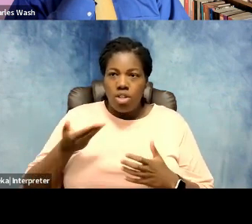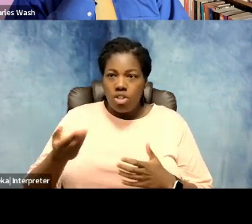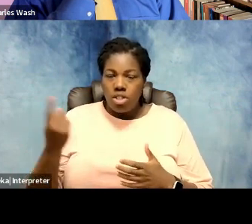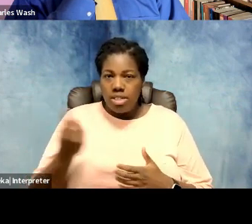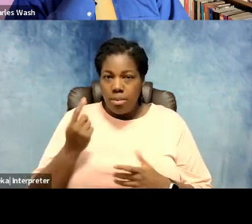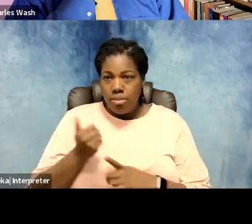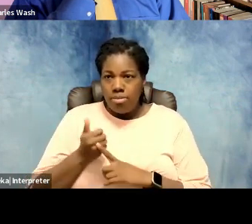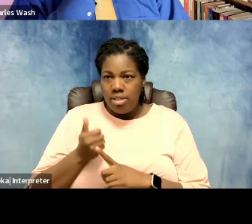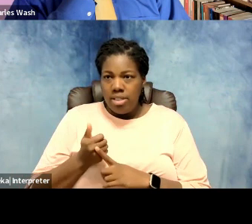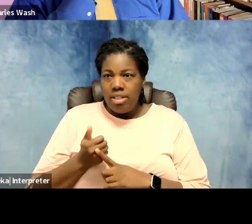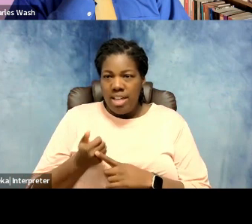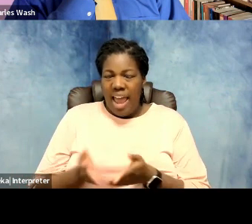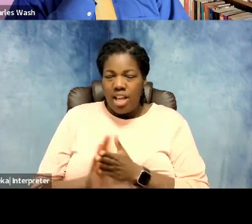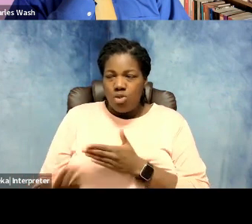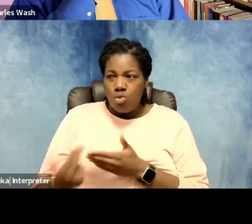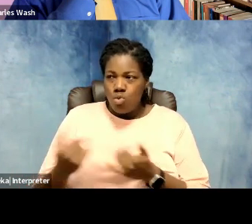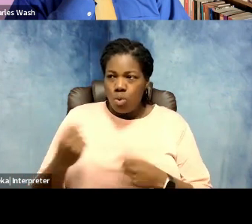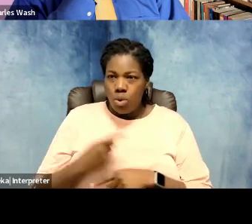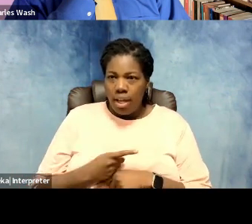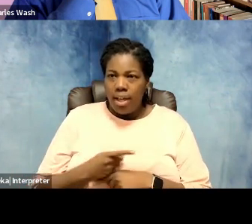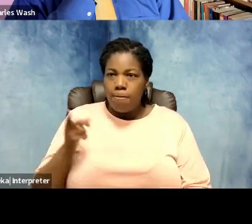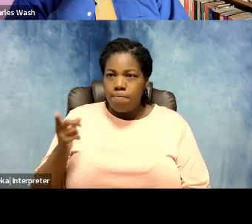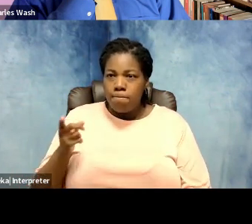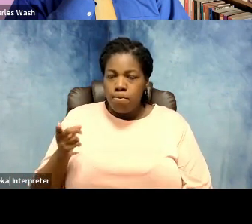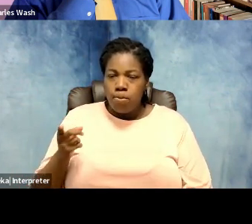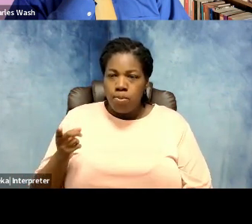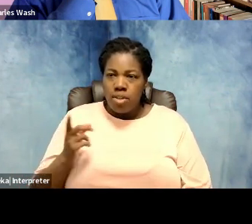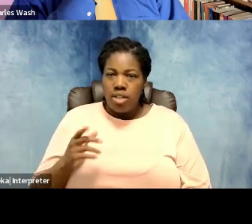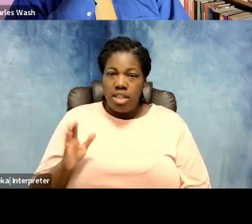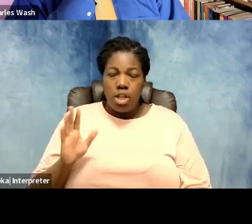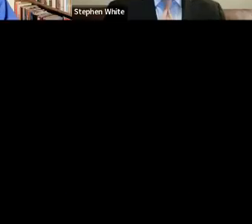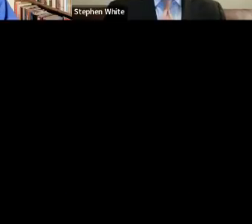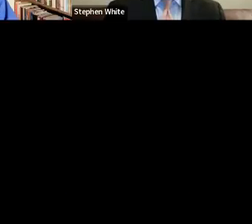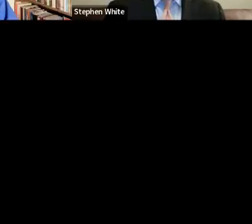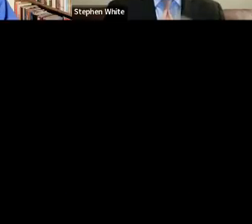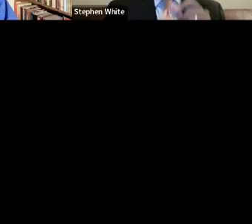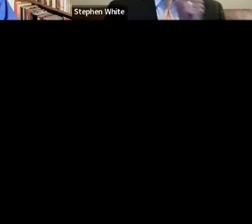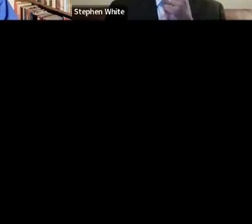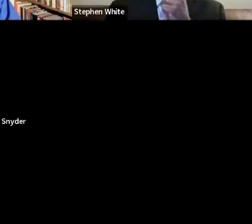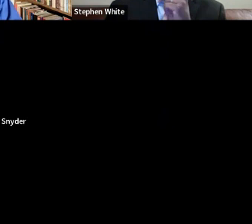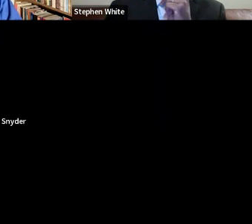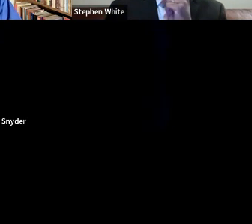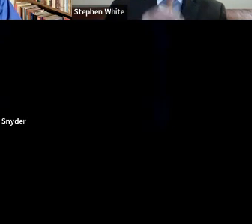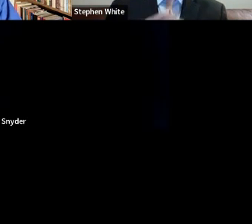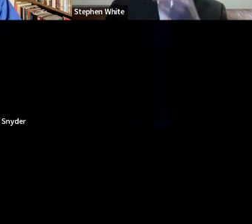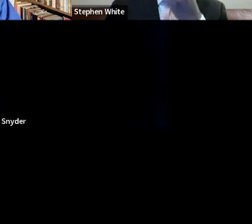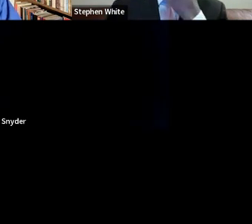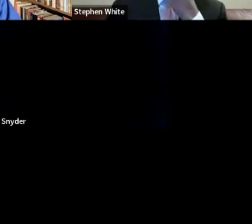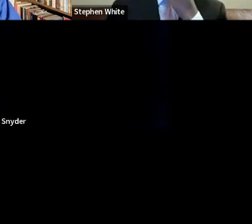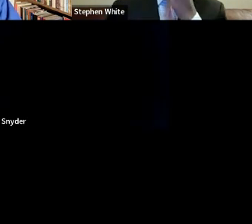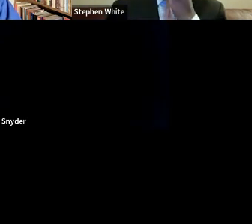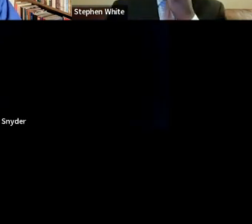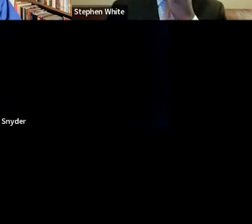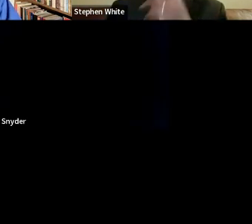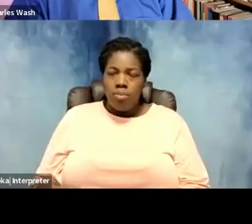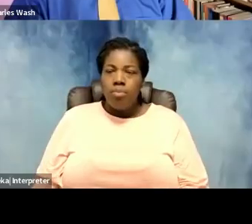who I asked to join here today because of the incredible work that she does. I want to do two stories before I make that